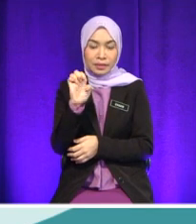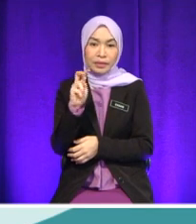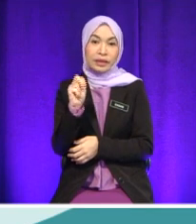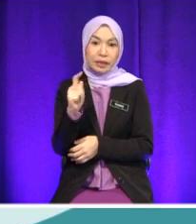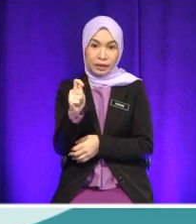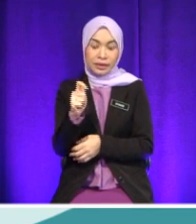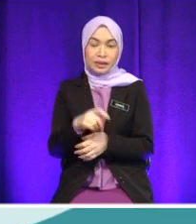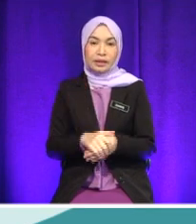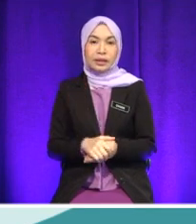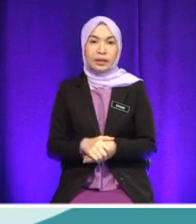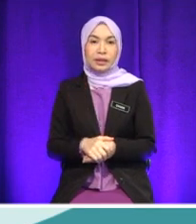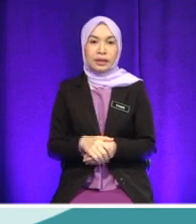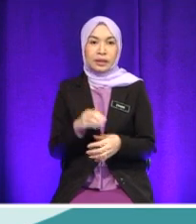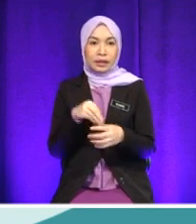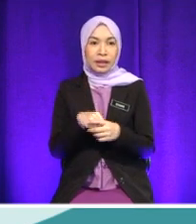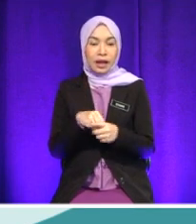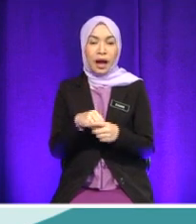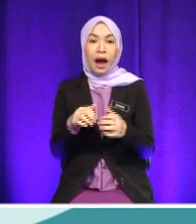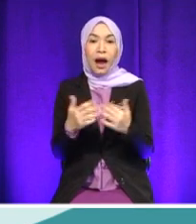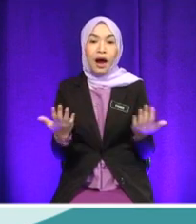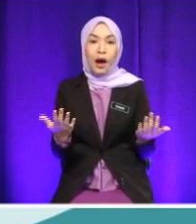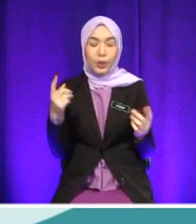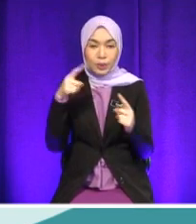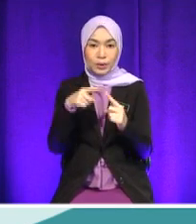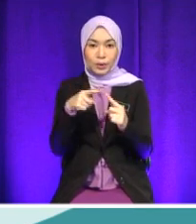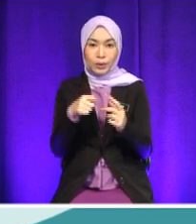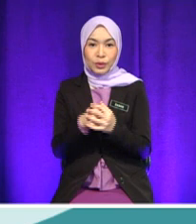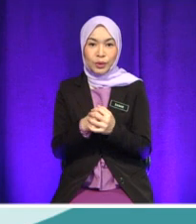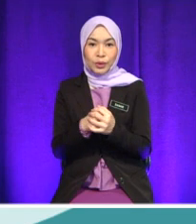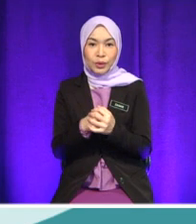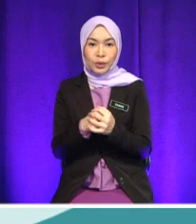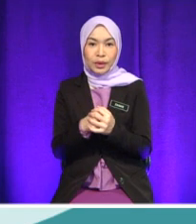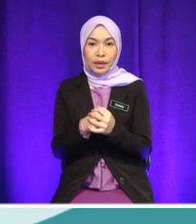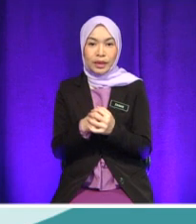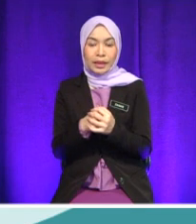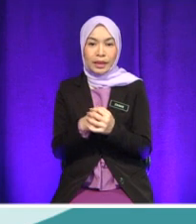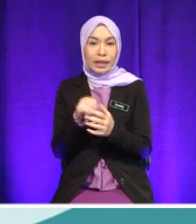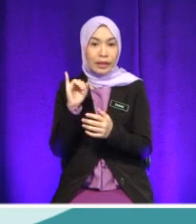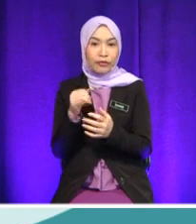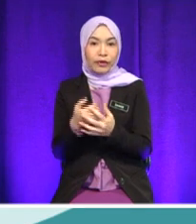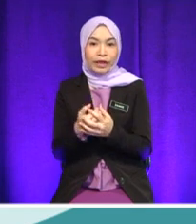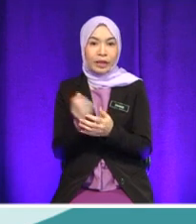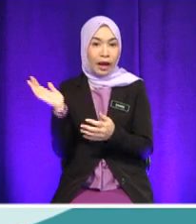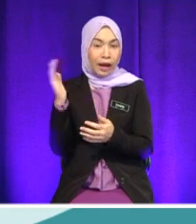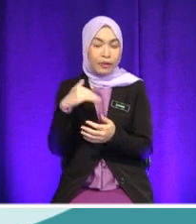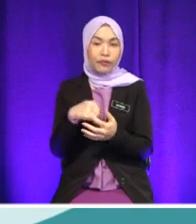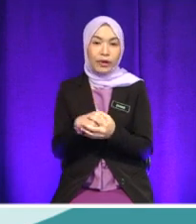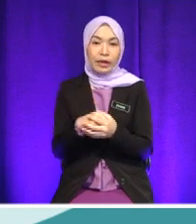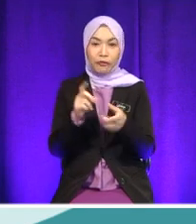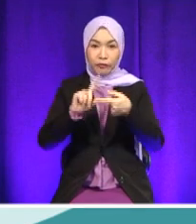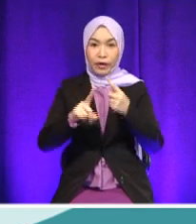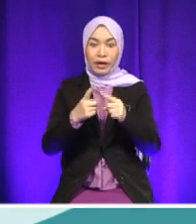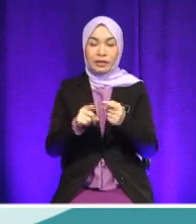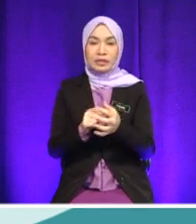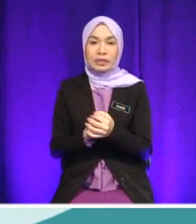have to invite local people to a launch party. We have put adverts in local newspaper and magazine,